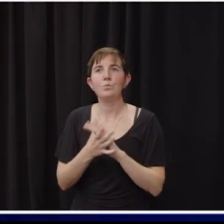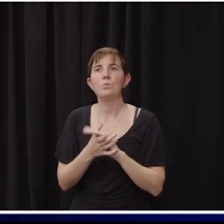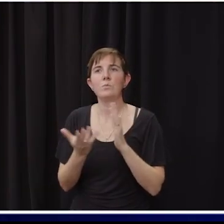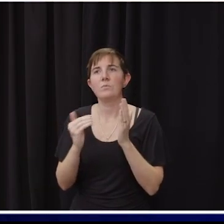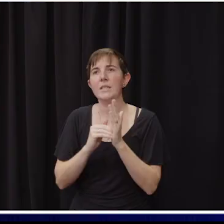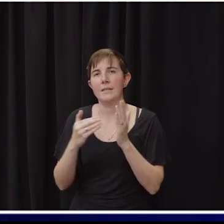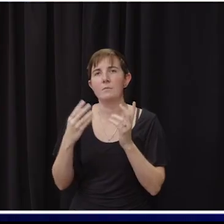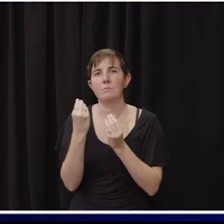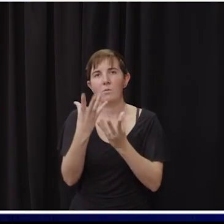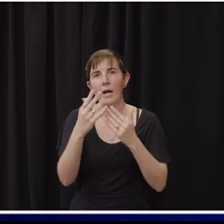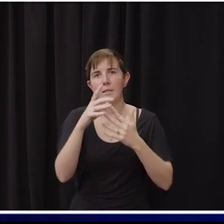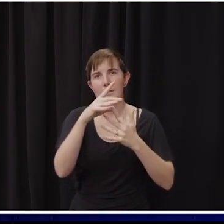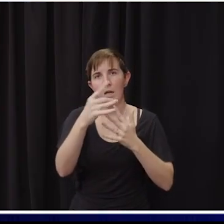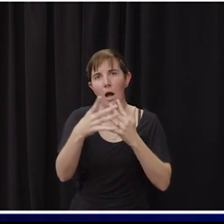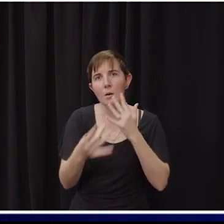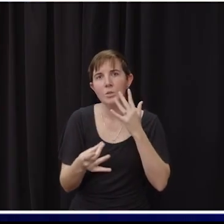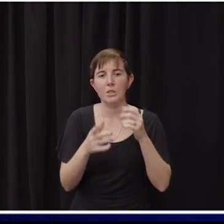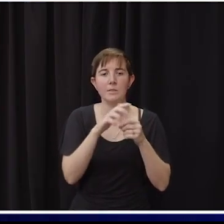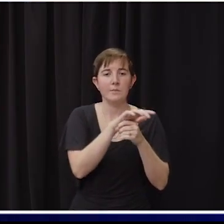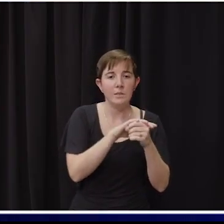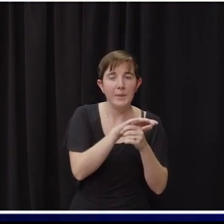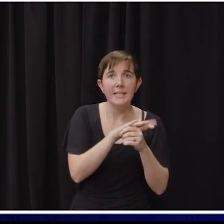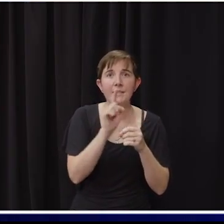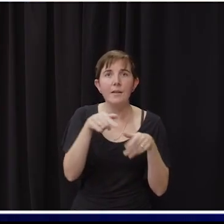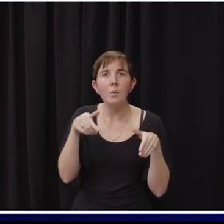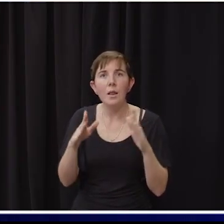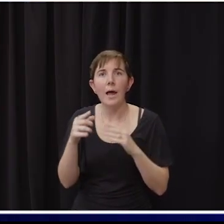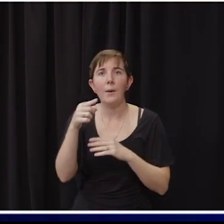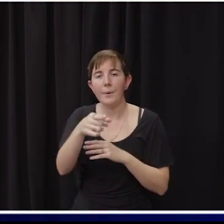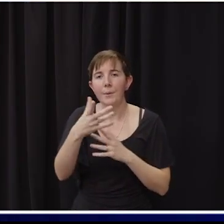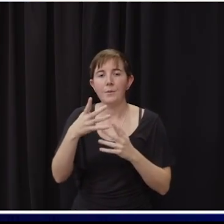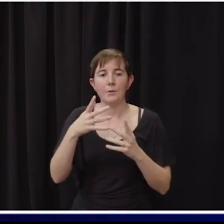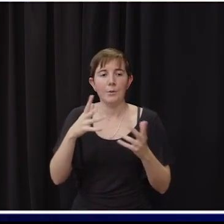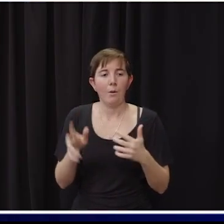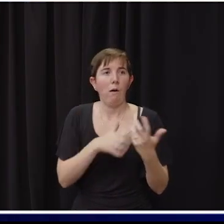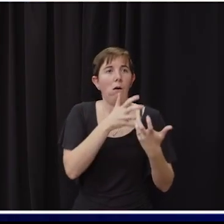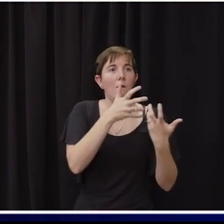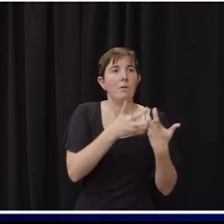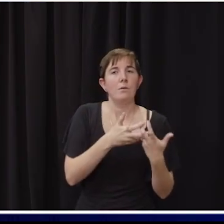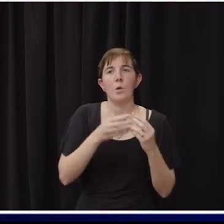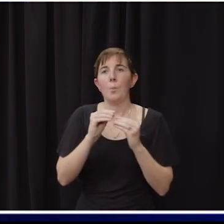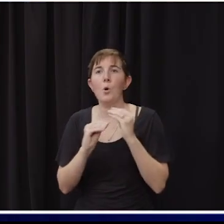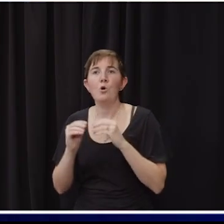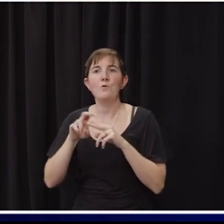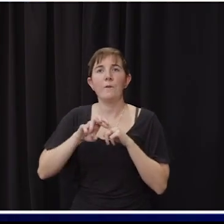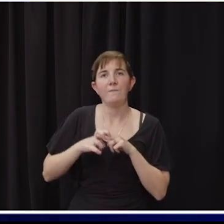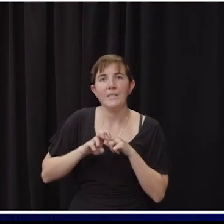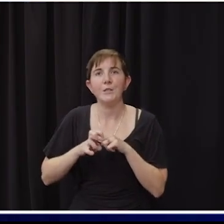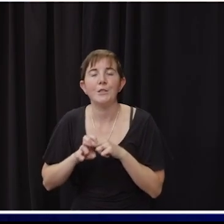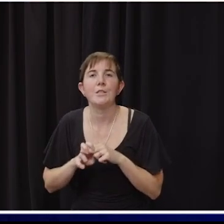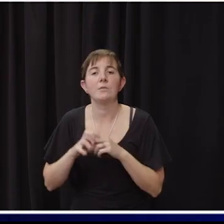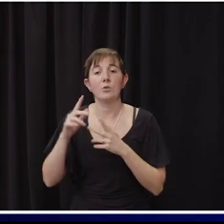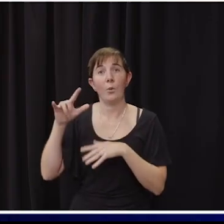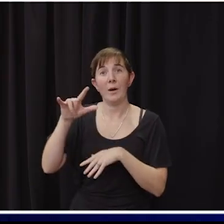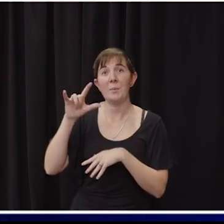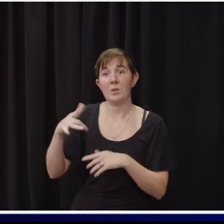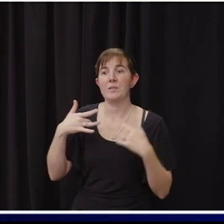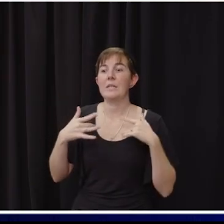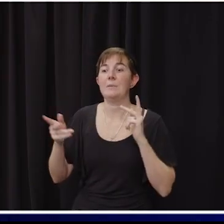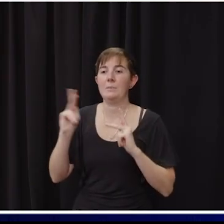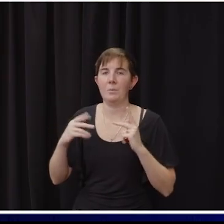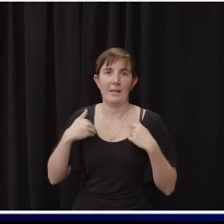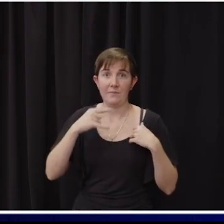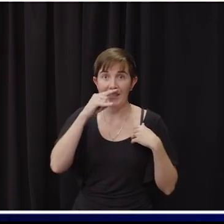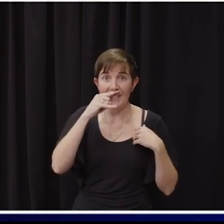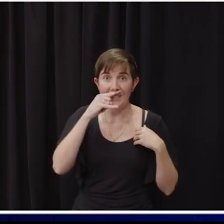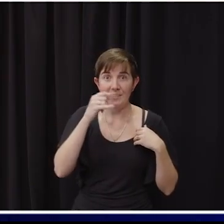having an option, you know, spaces that allow you to move and fidget. So at airports, you know, a lot of people travel with kids.